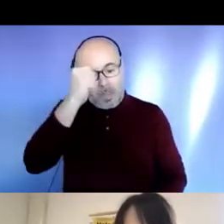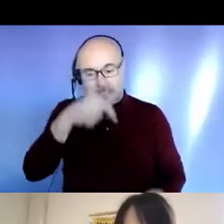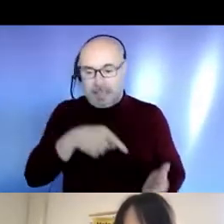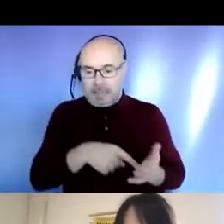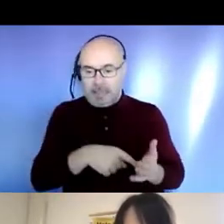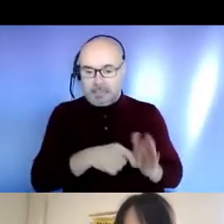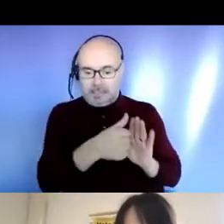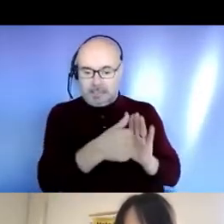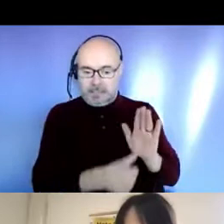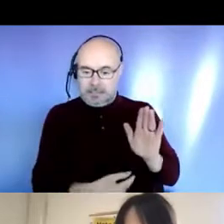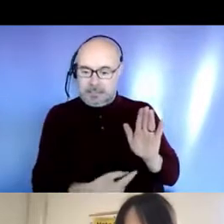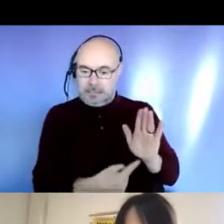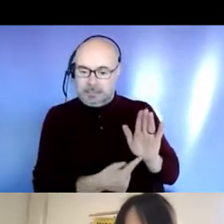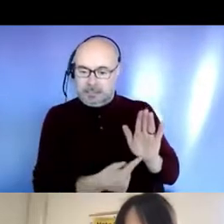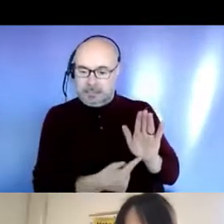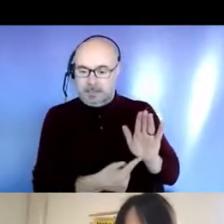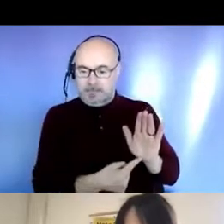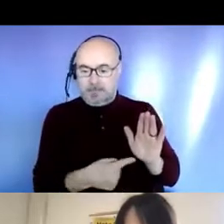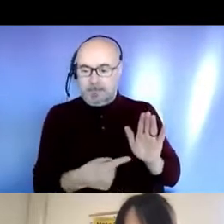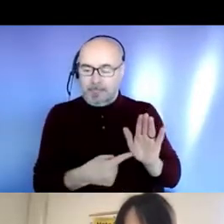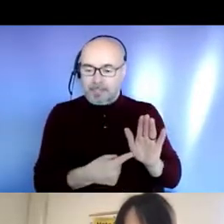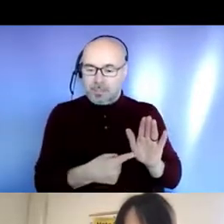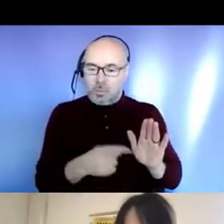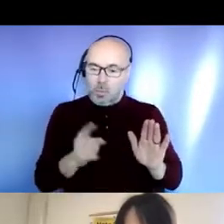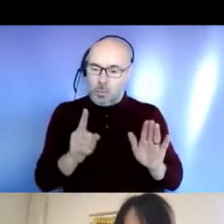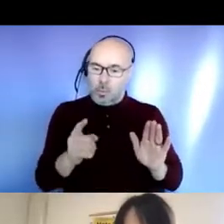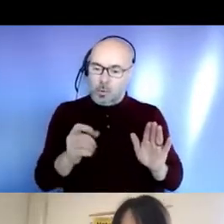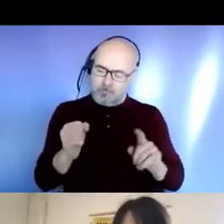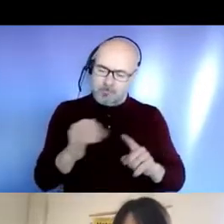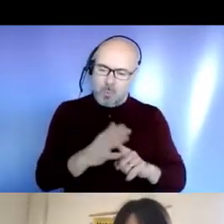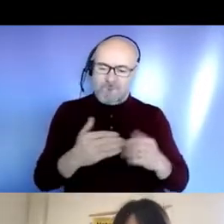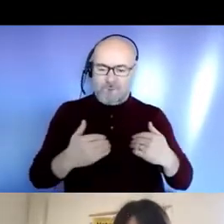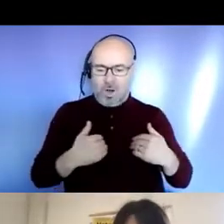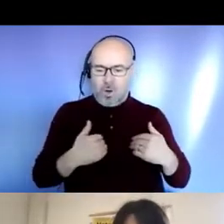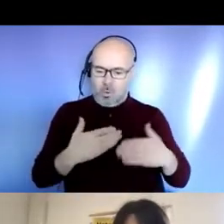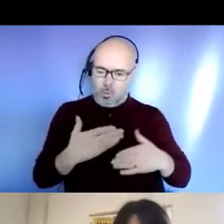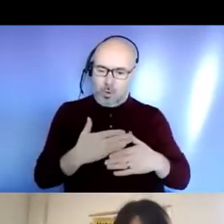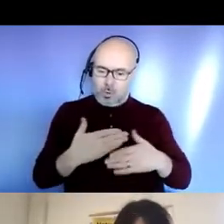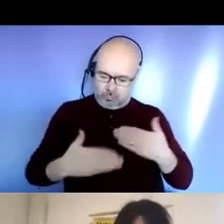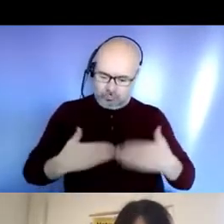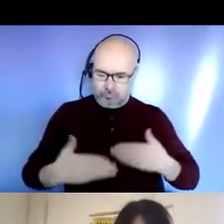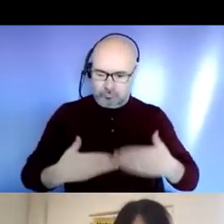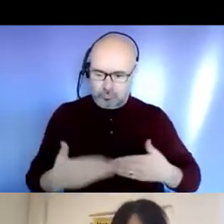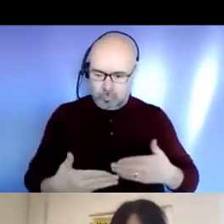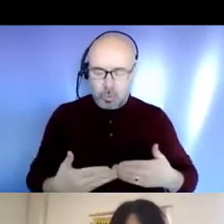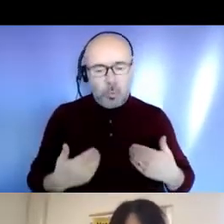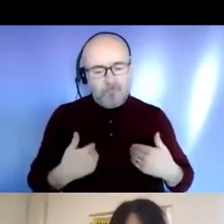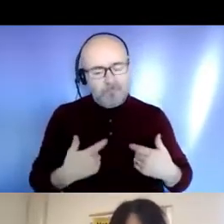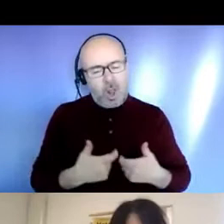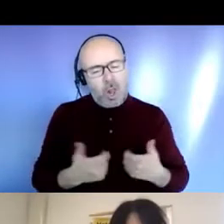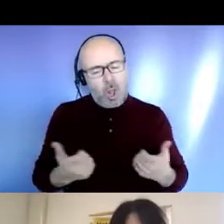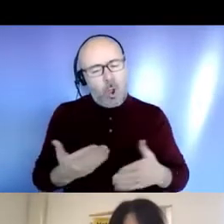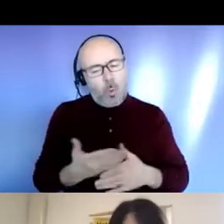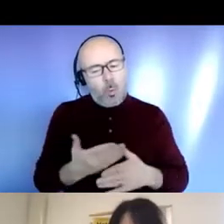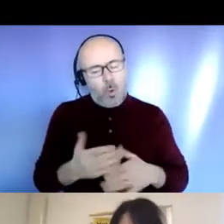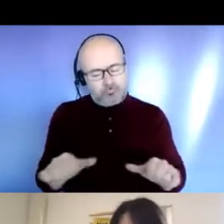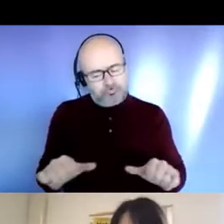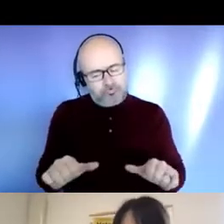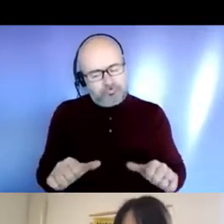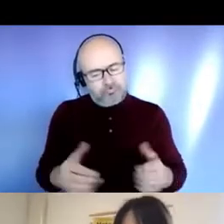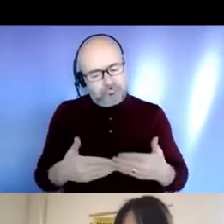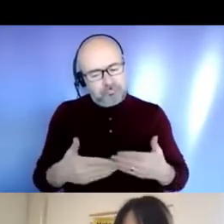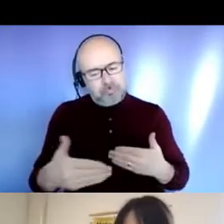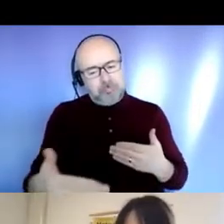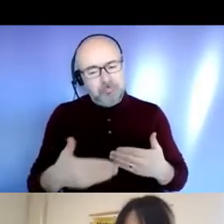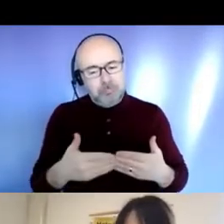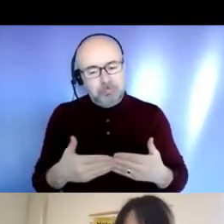So again, that's a key function of what we're trying to do. Of course, plenty of work to do with that. As we know, we